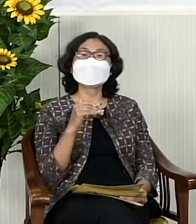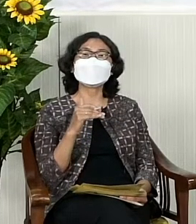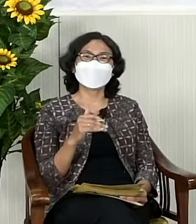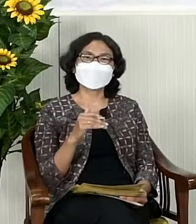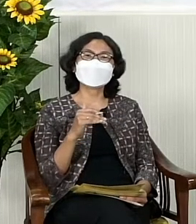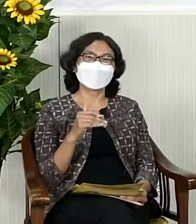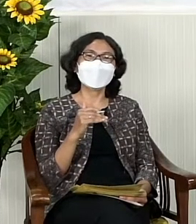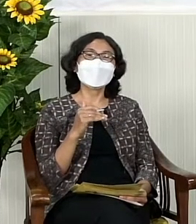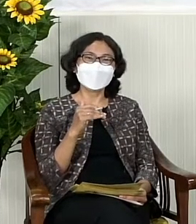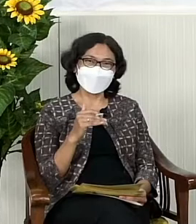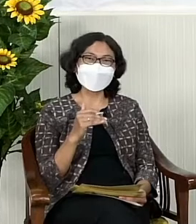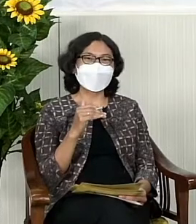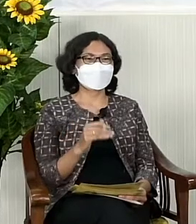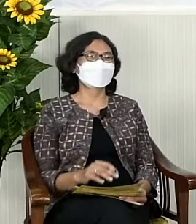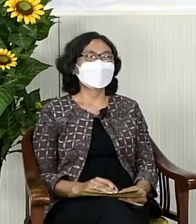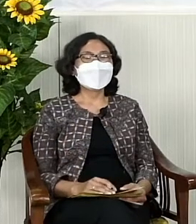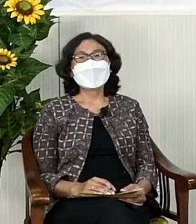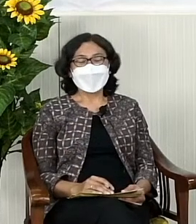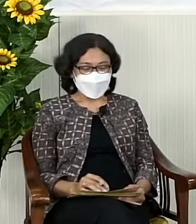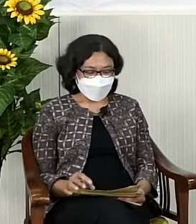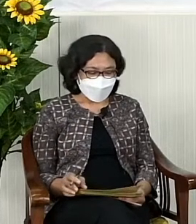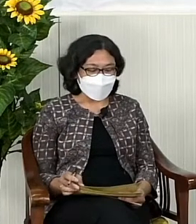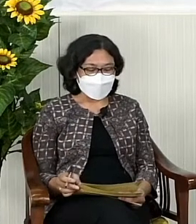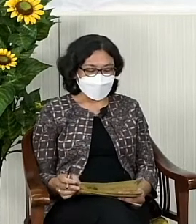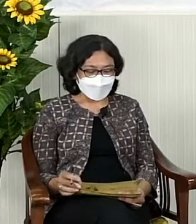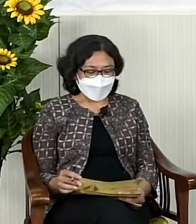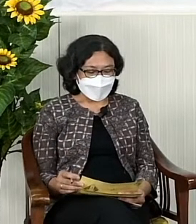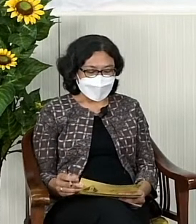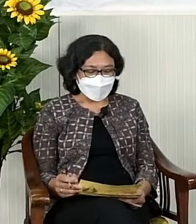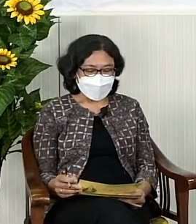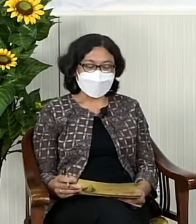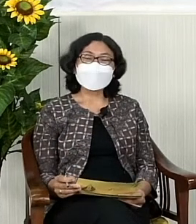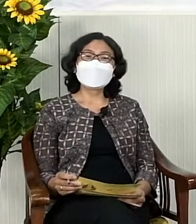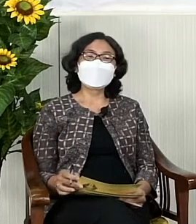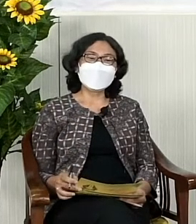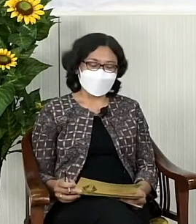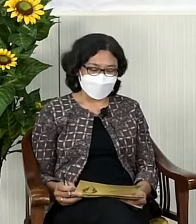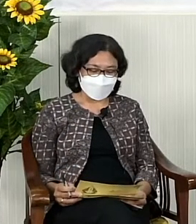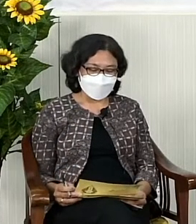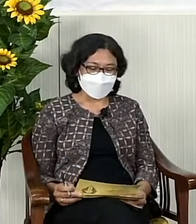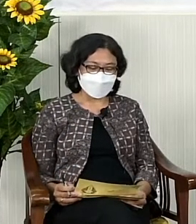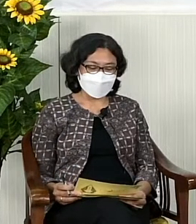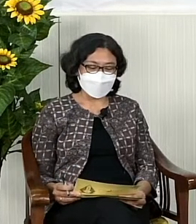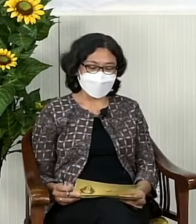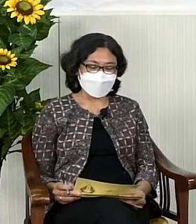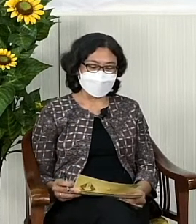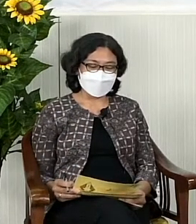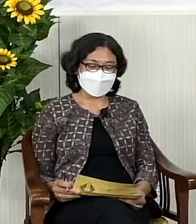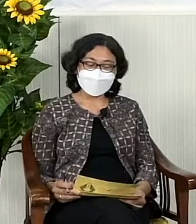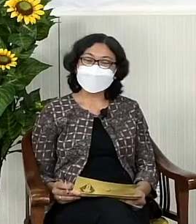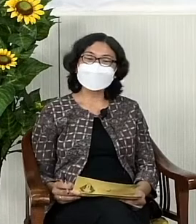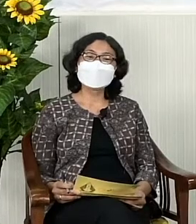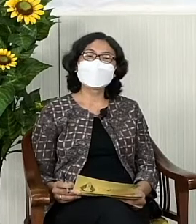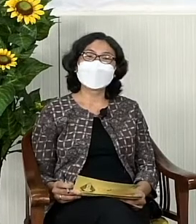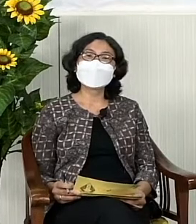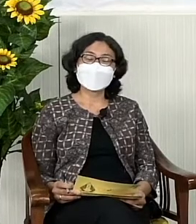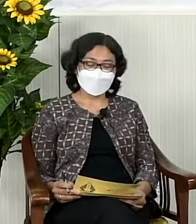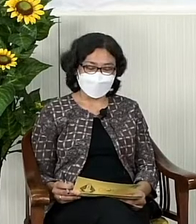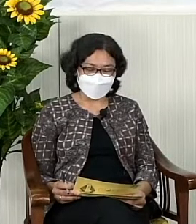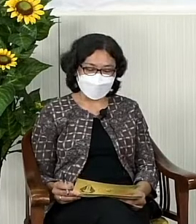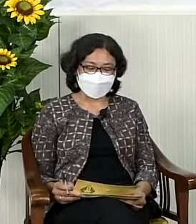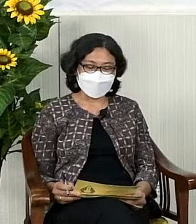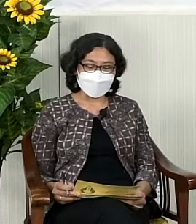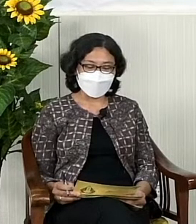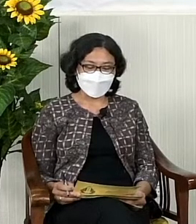be enjoyed your life. Okay, thank you, Reverend Stefanus and